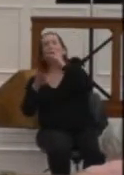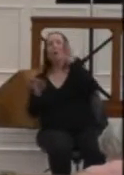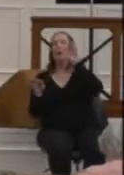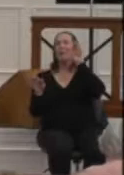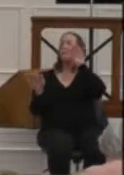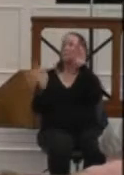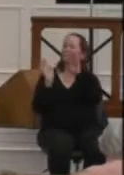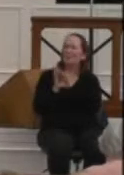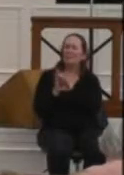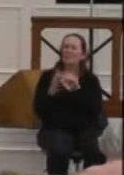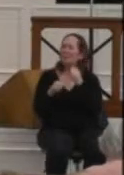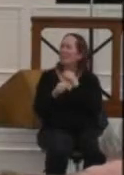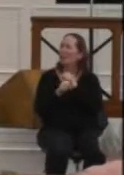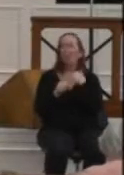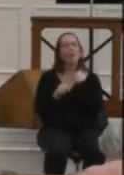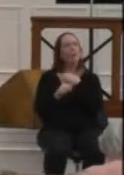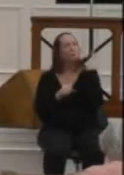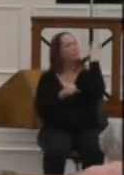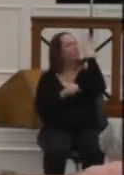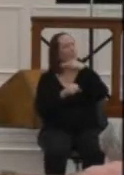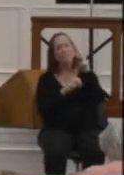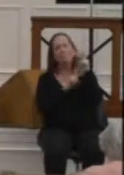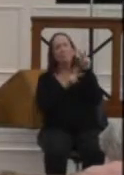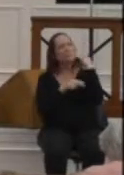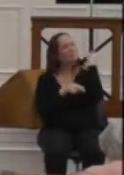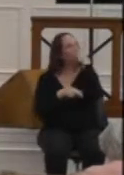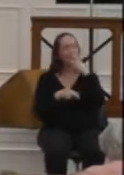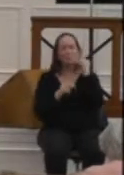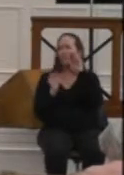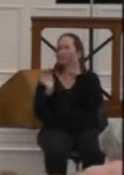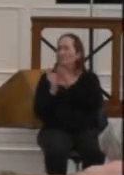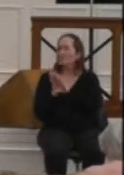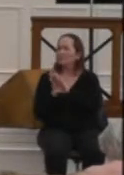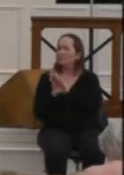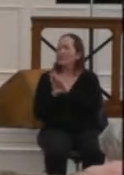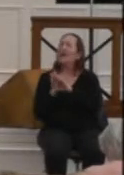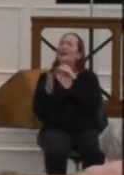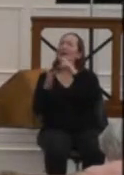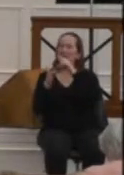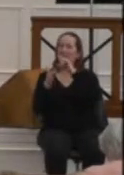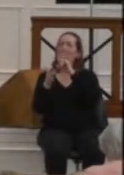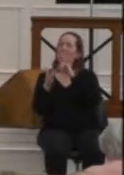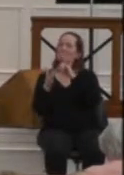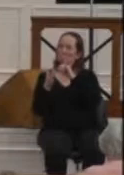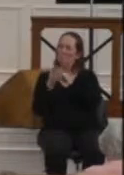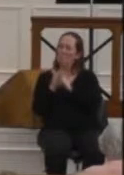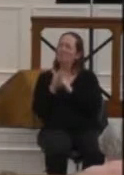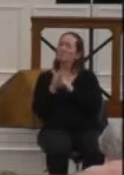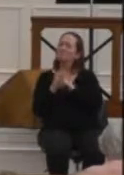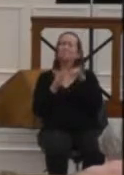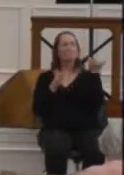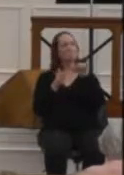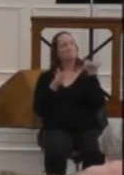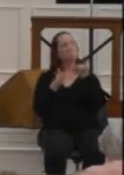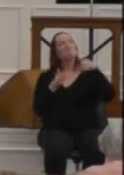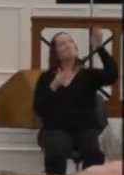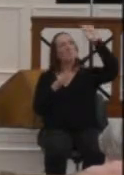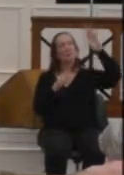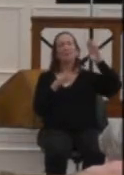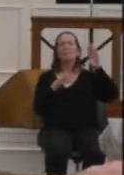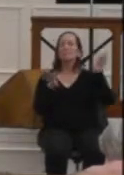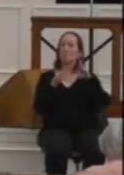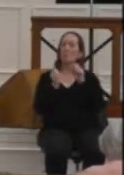awe. That's what God did with you when He gave you the life that you